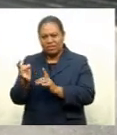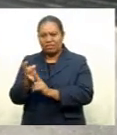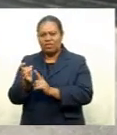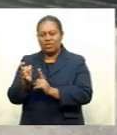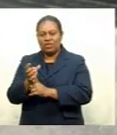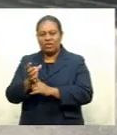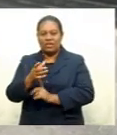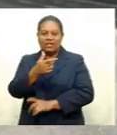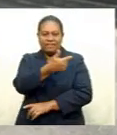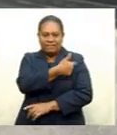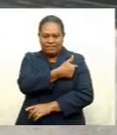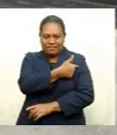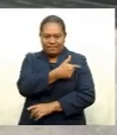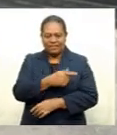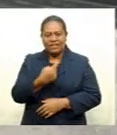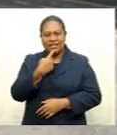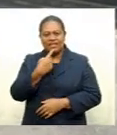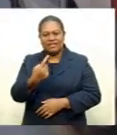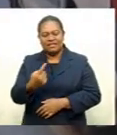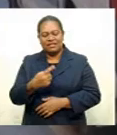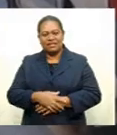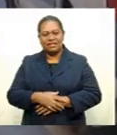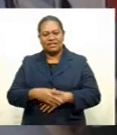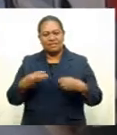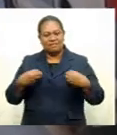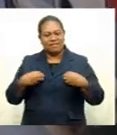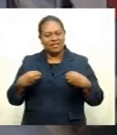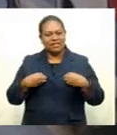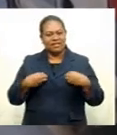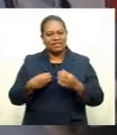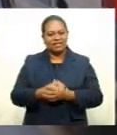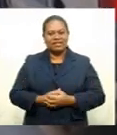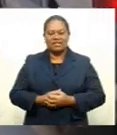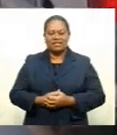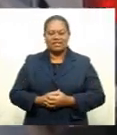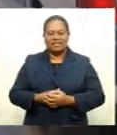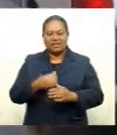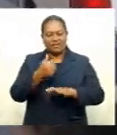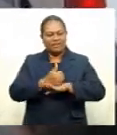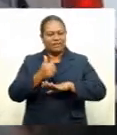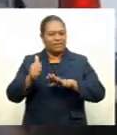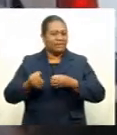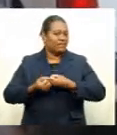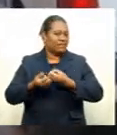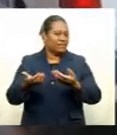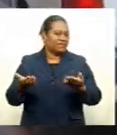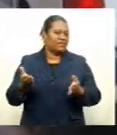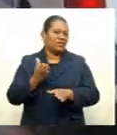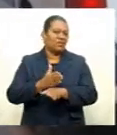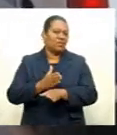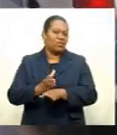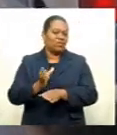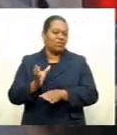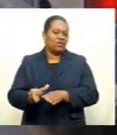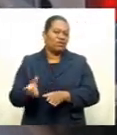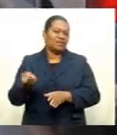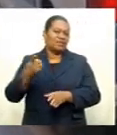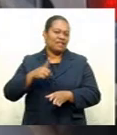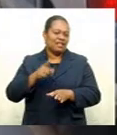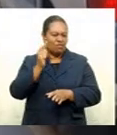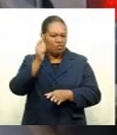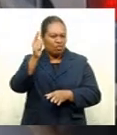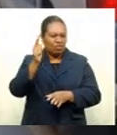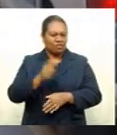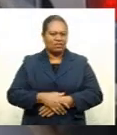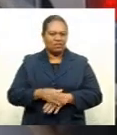of vaccination, safe reopening of businesses and the relief that the government is providing for employers and employees